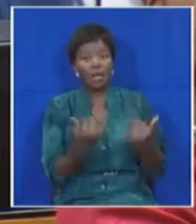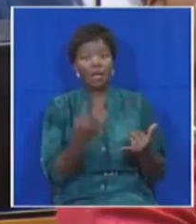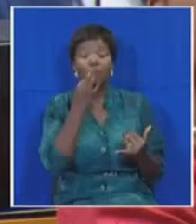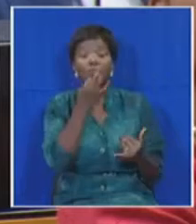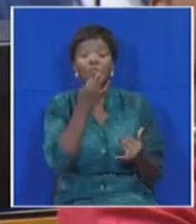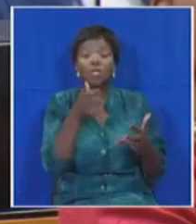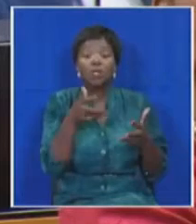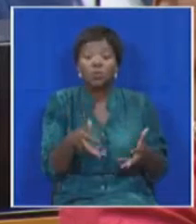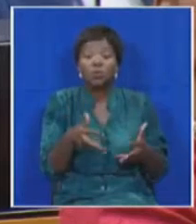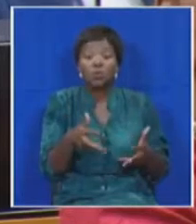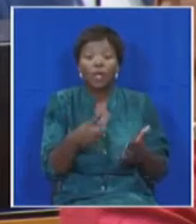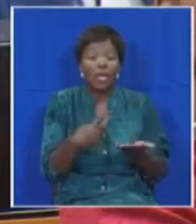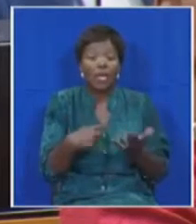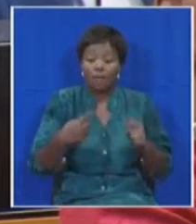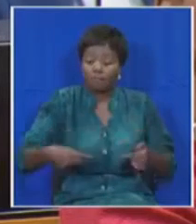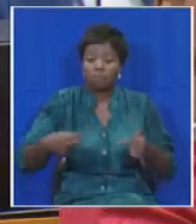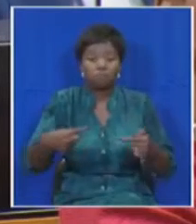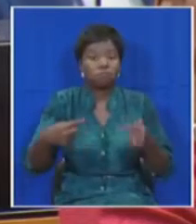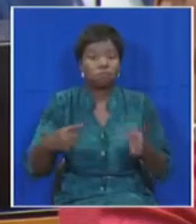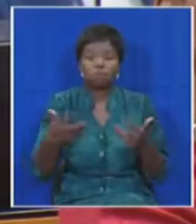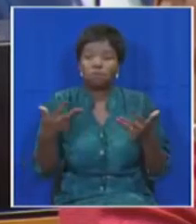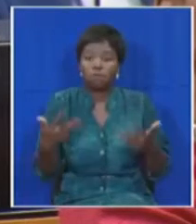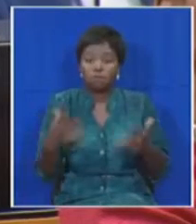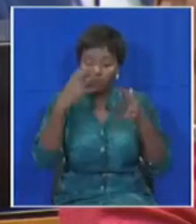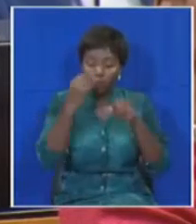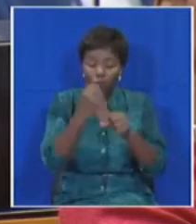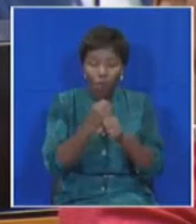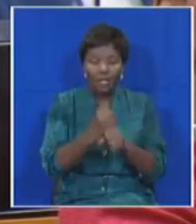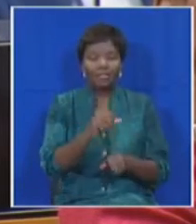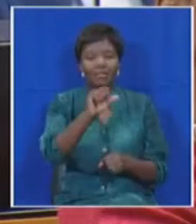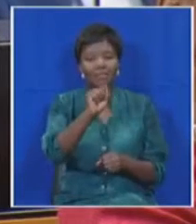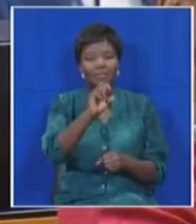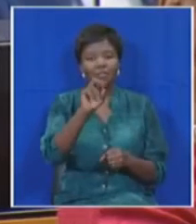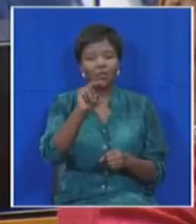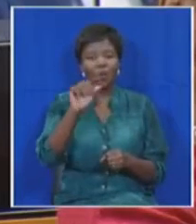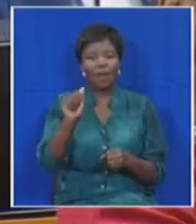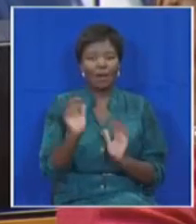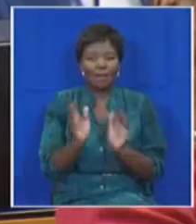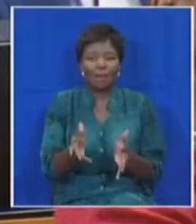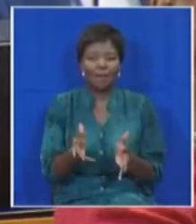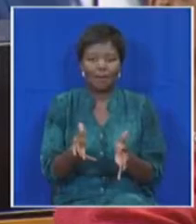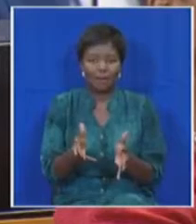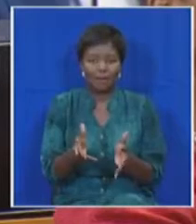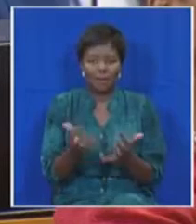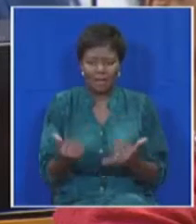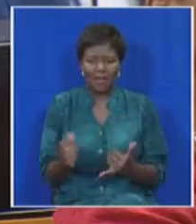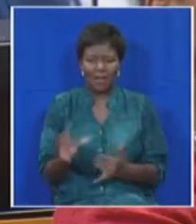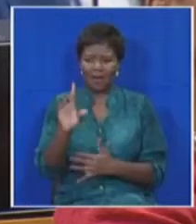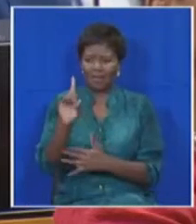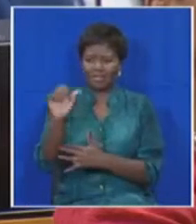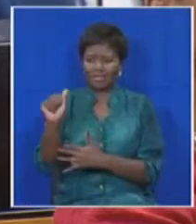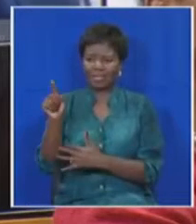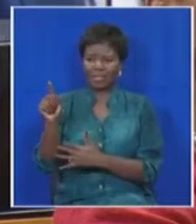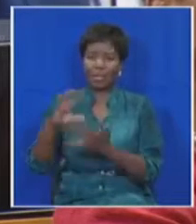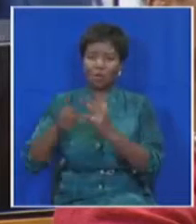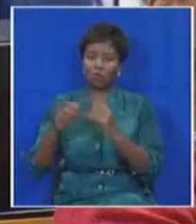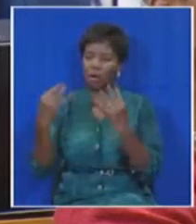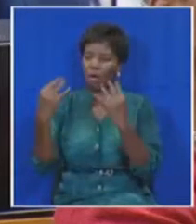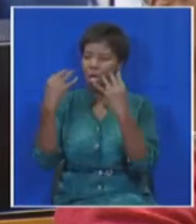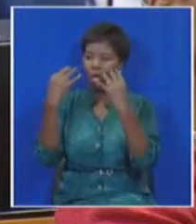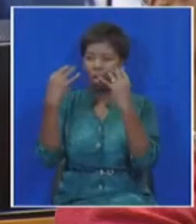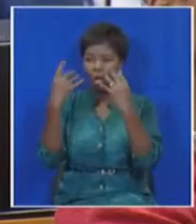today's debate is based on the State of the Nation address. The DA is grandstanding to say